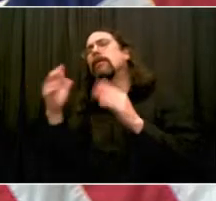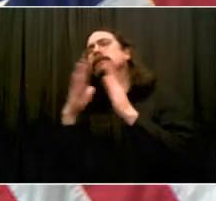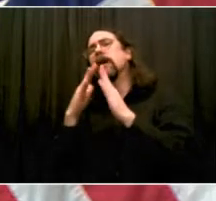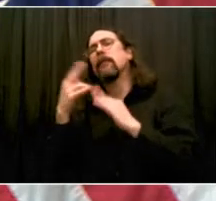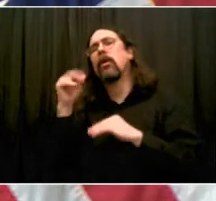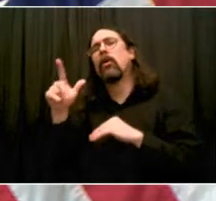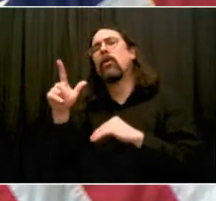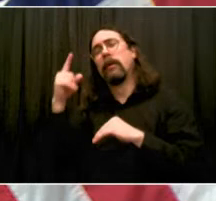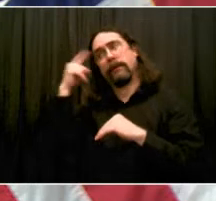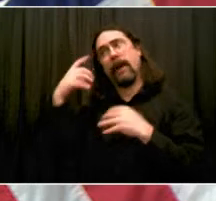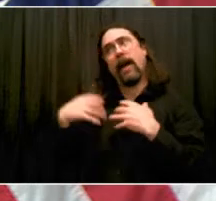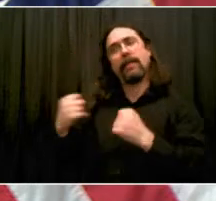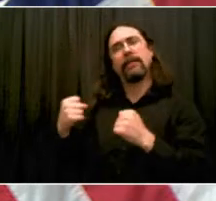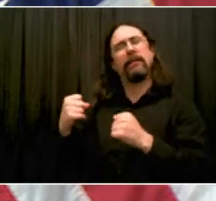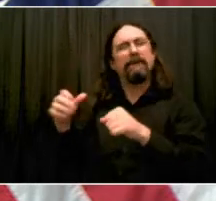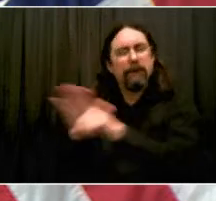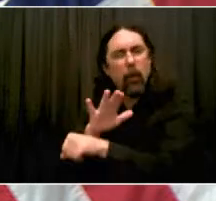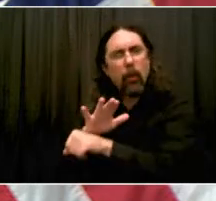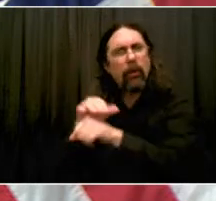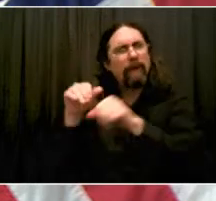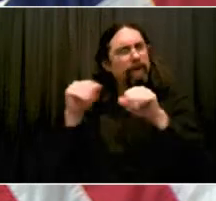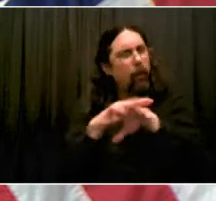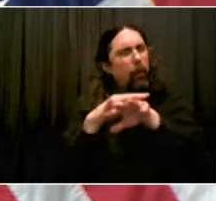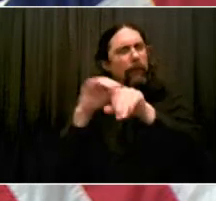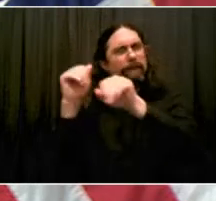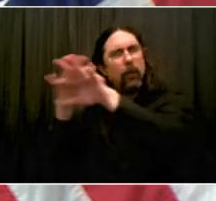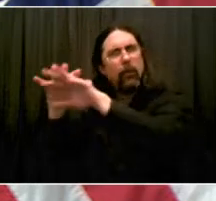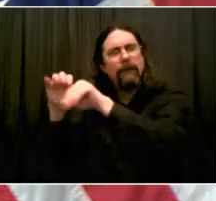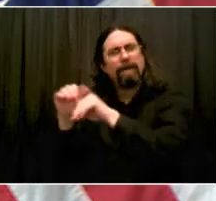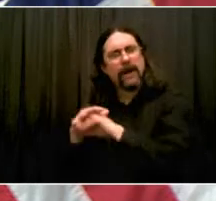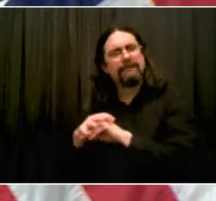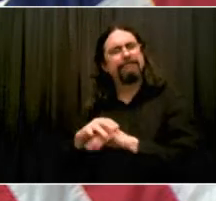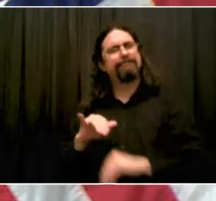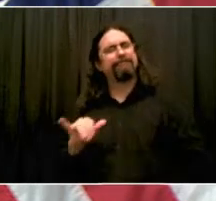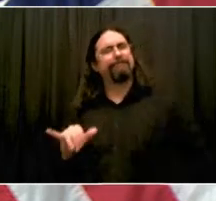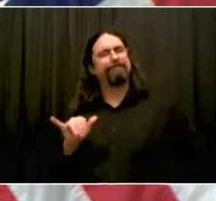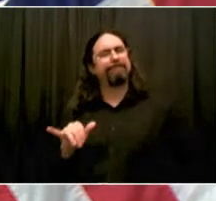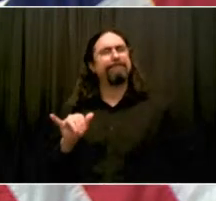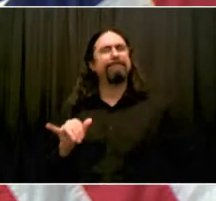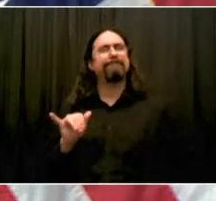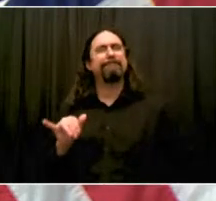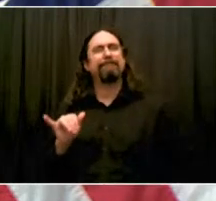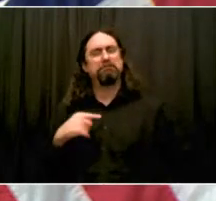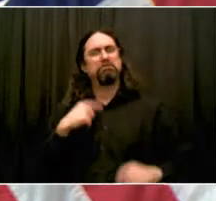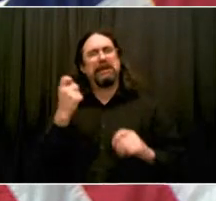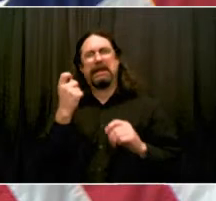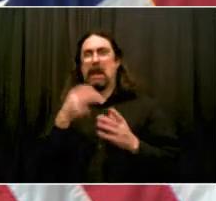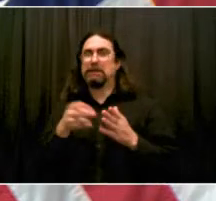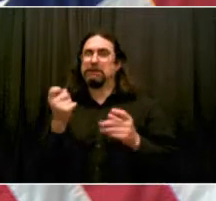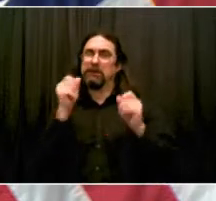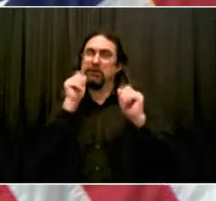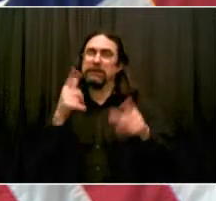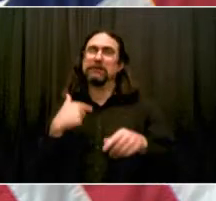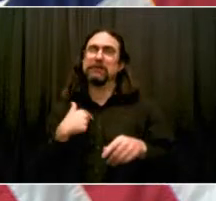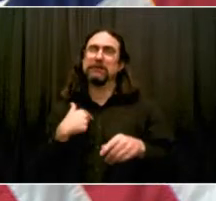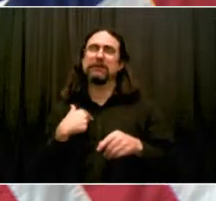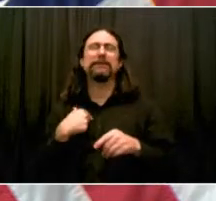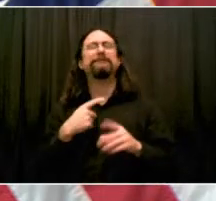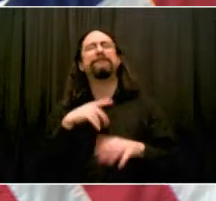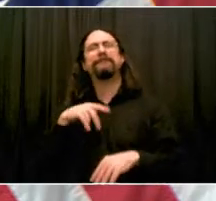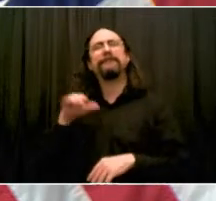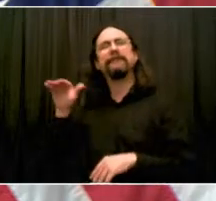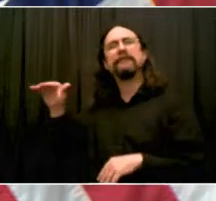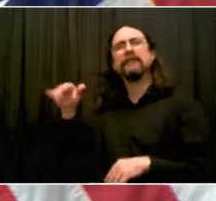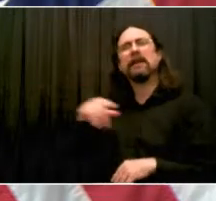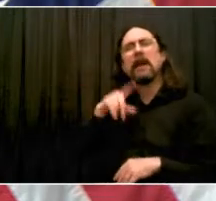people, can you please put your hand up if you or someone you care about has a mental health challenge? And